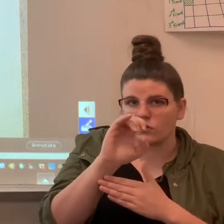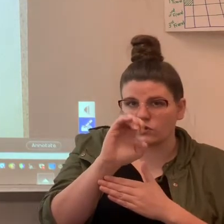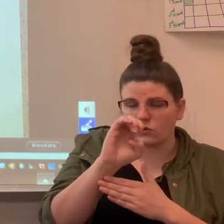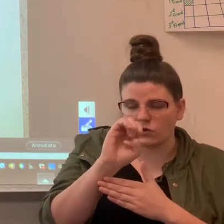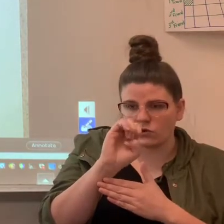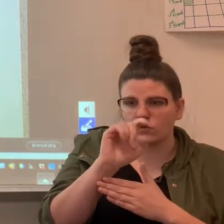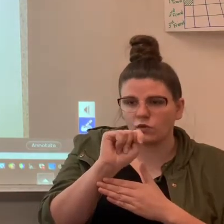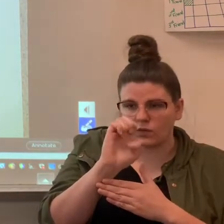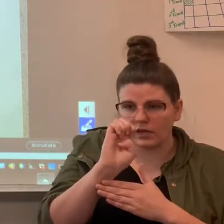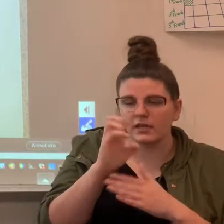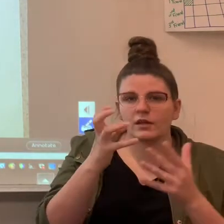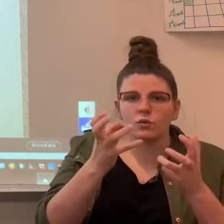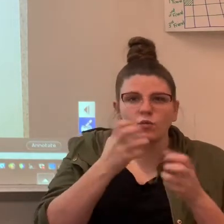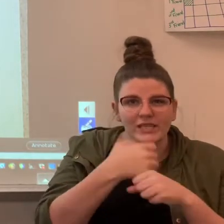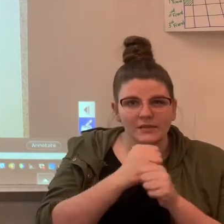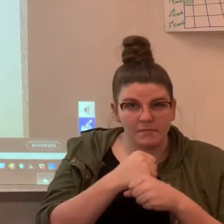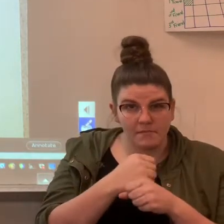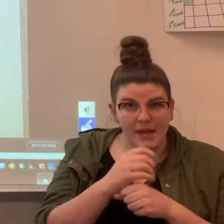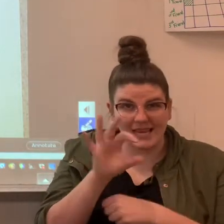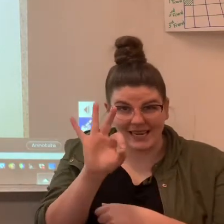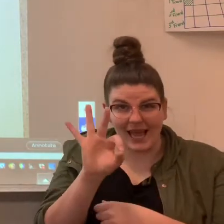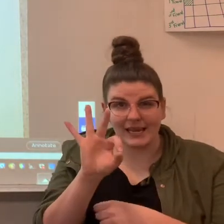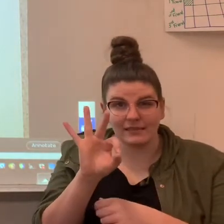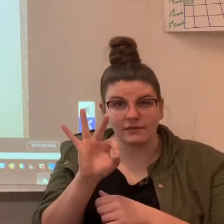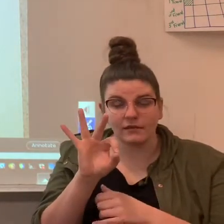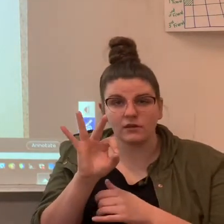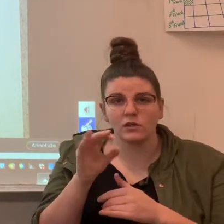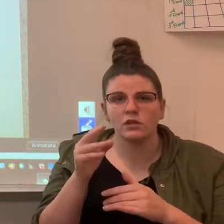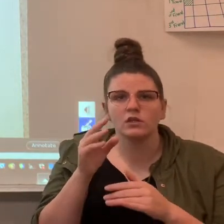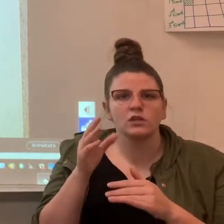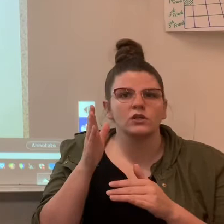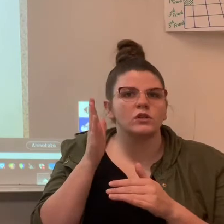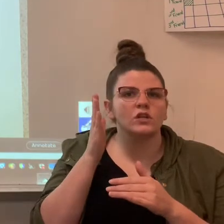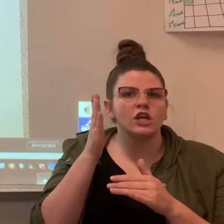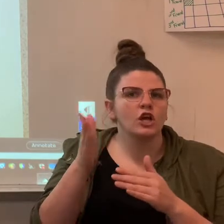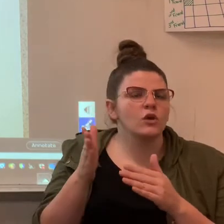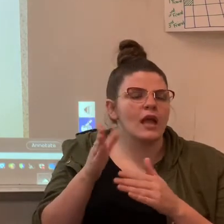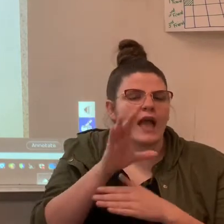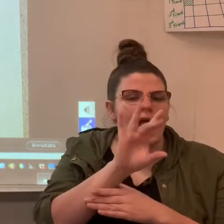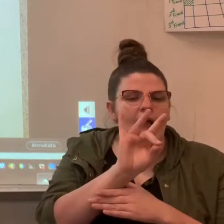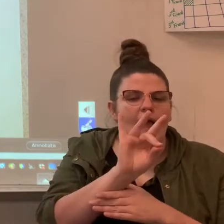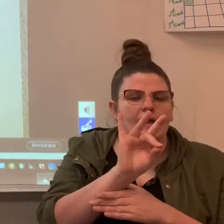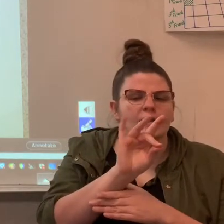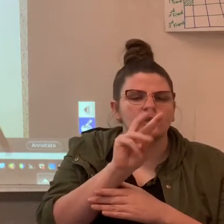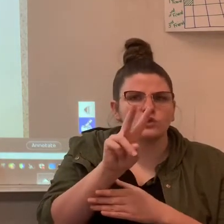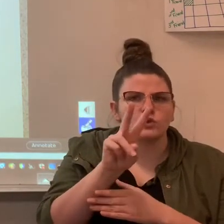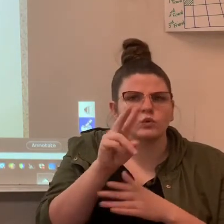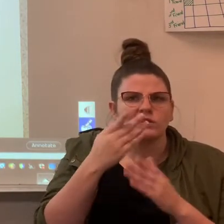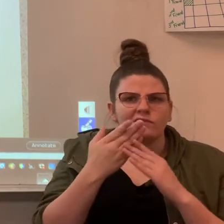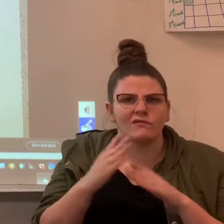make all 9. So he's going to take his 82 and divide it by 9.